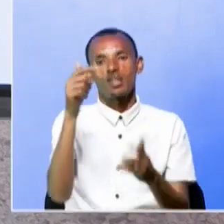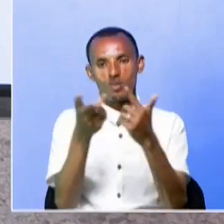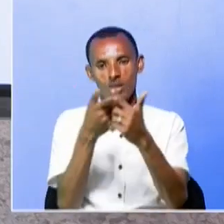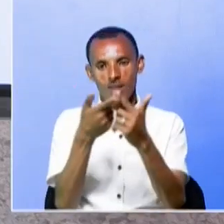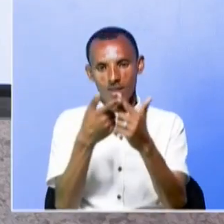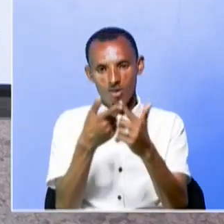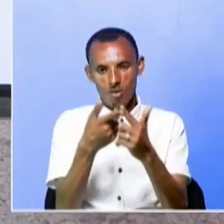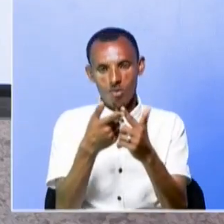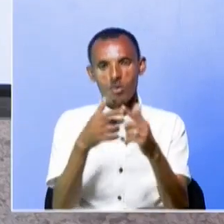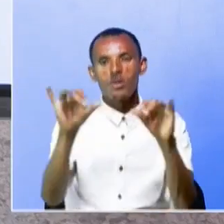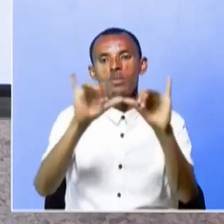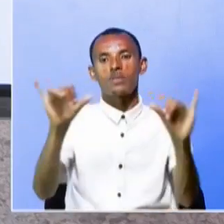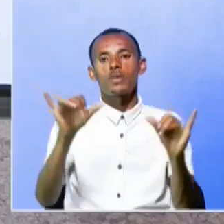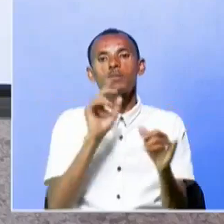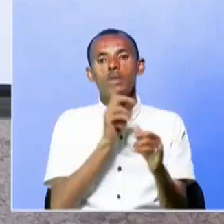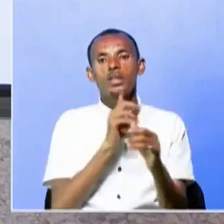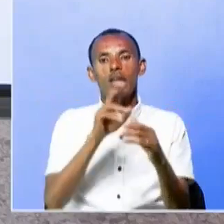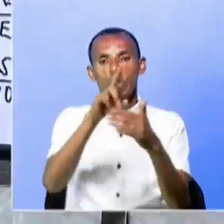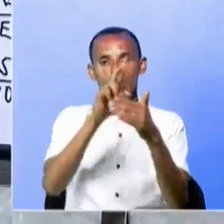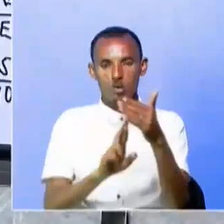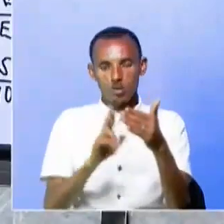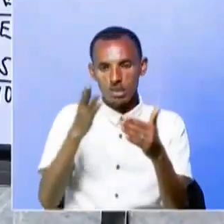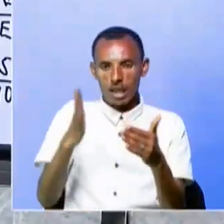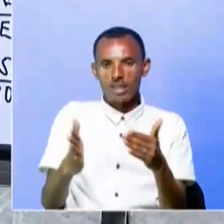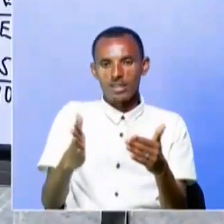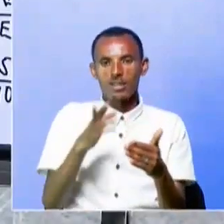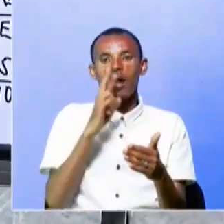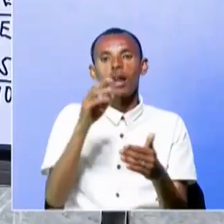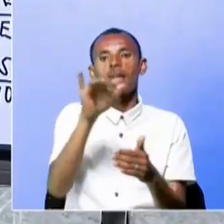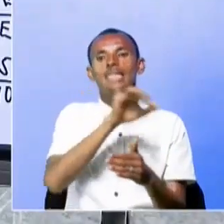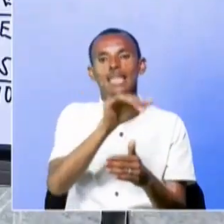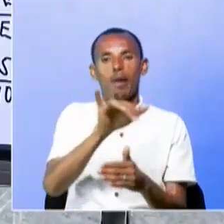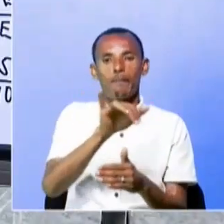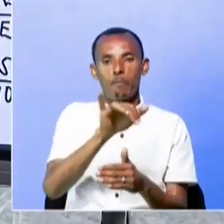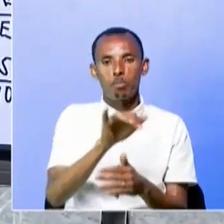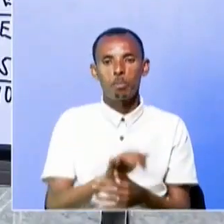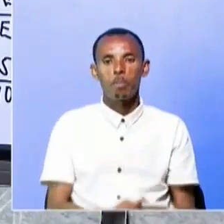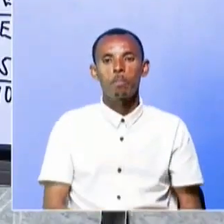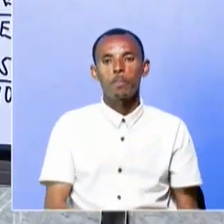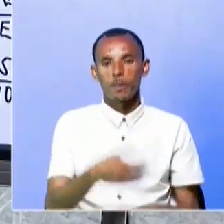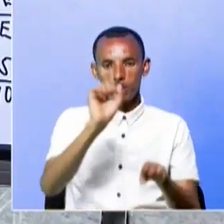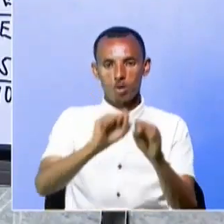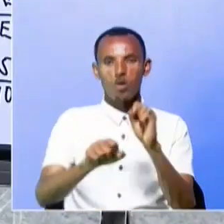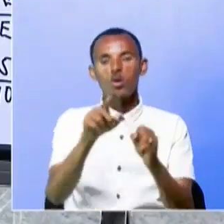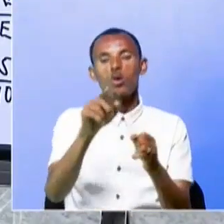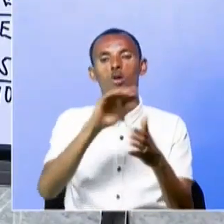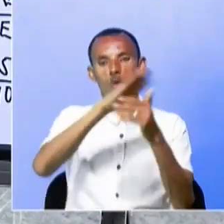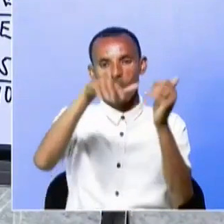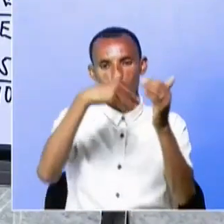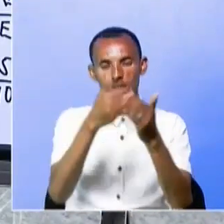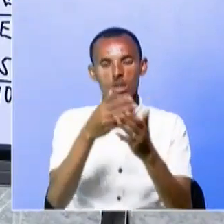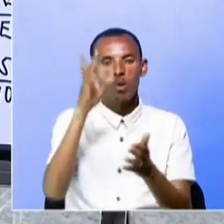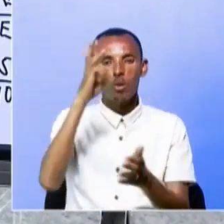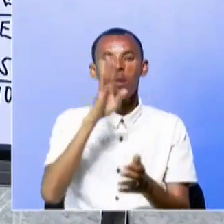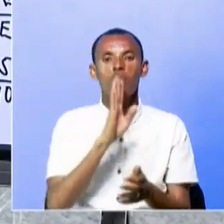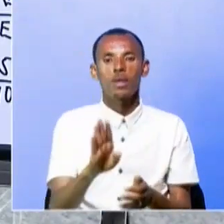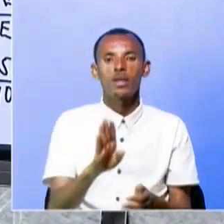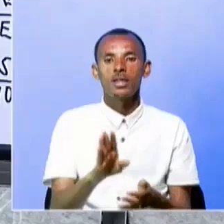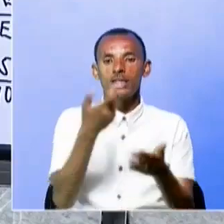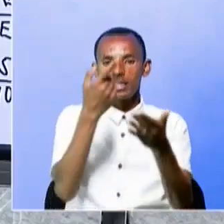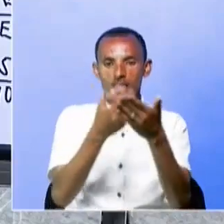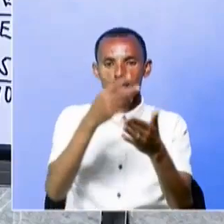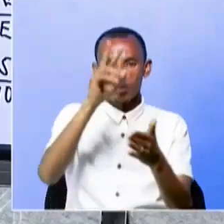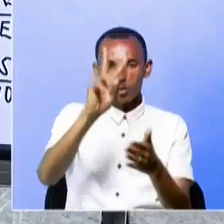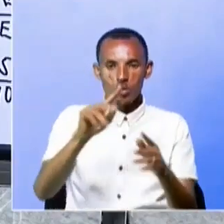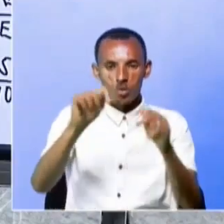is the ratio of the corresponding sides are the same. So your conclusion will be these